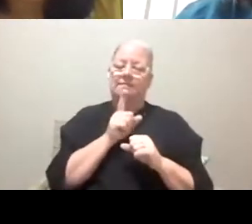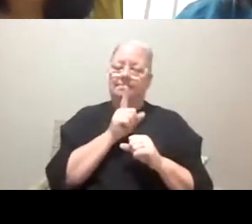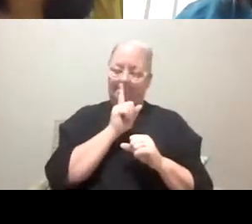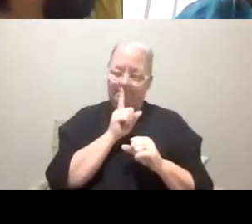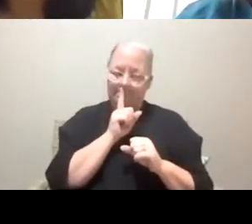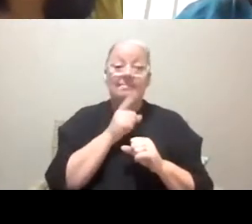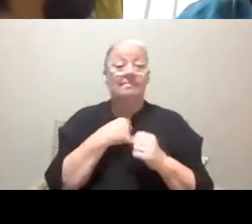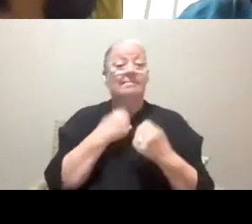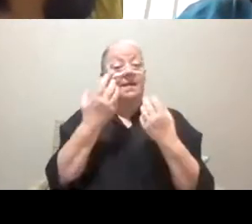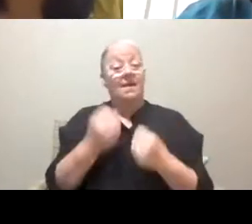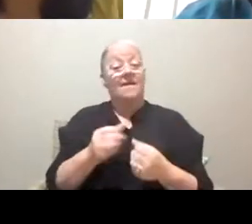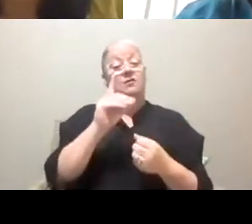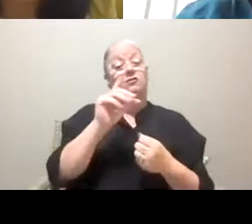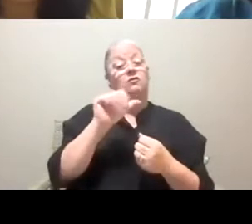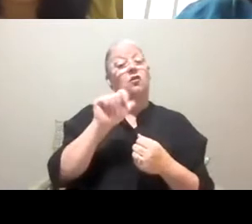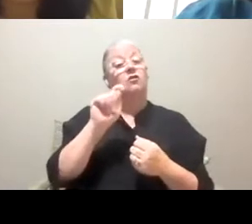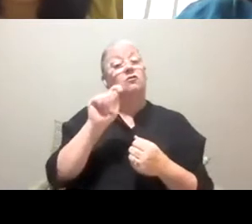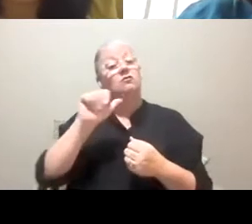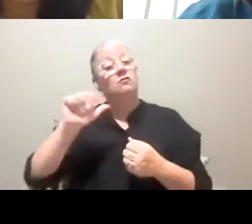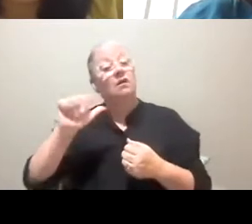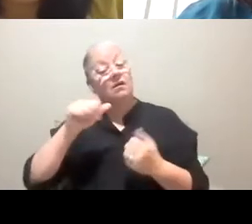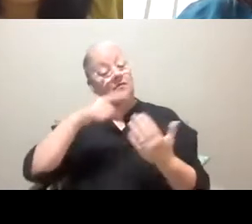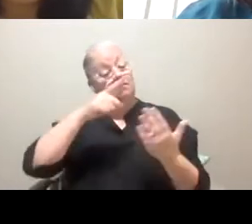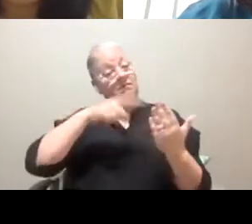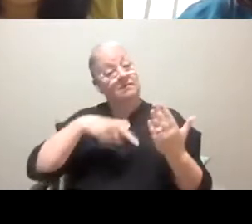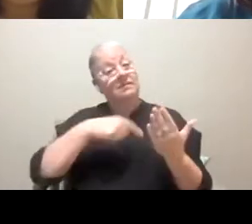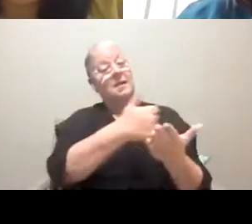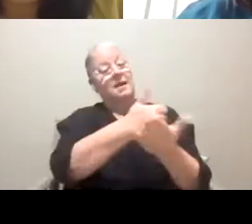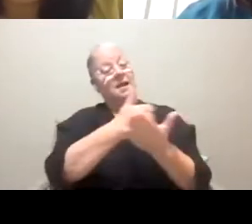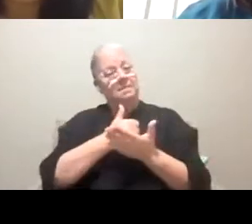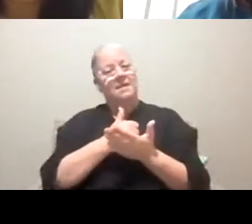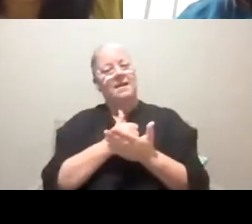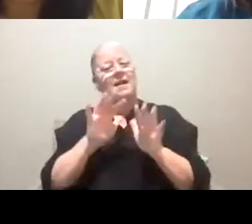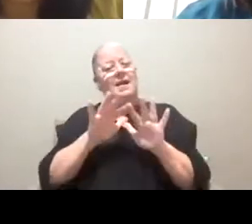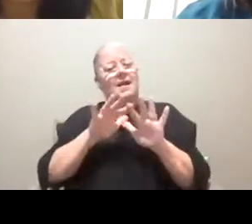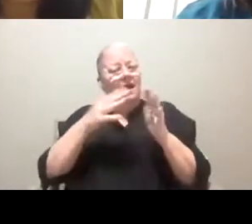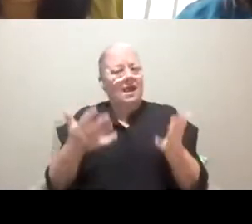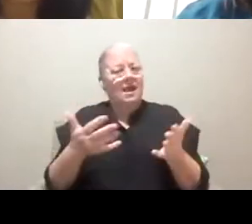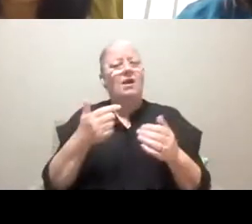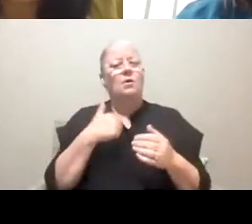we use this data to inform us on how we should improve our system.